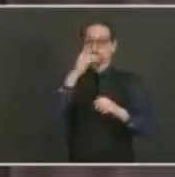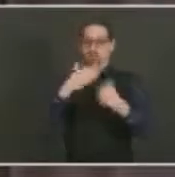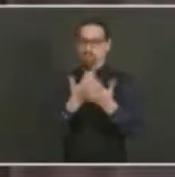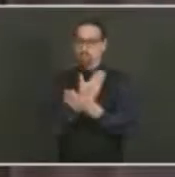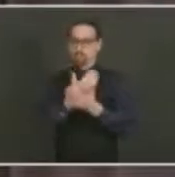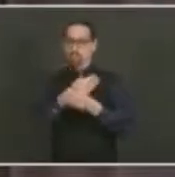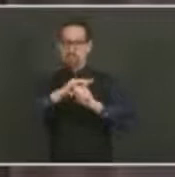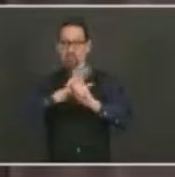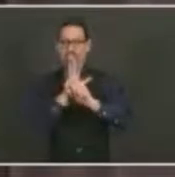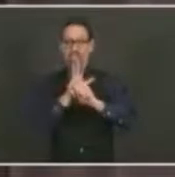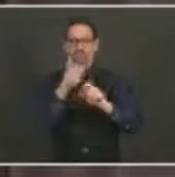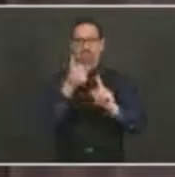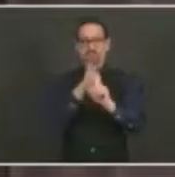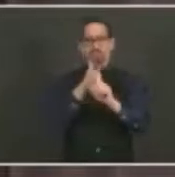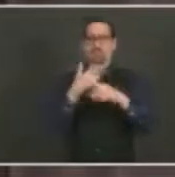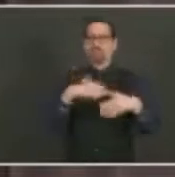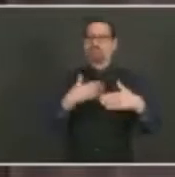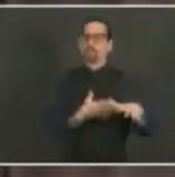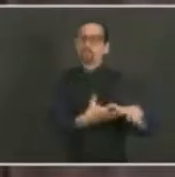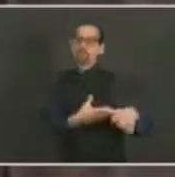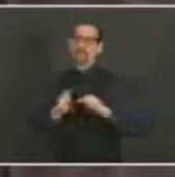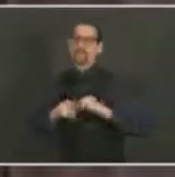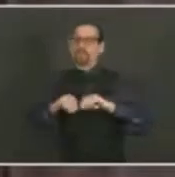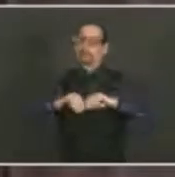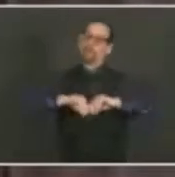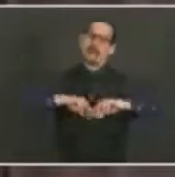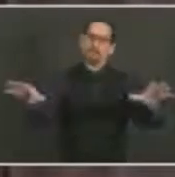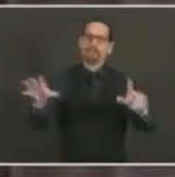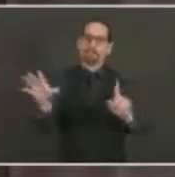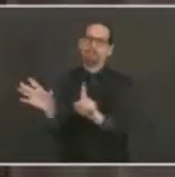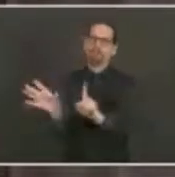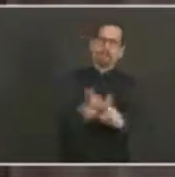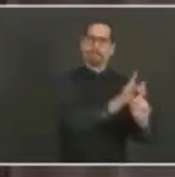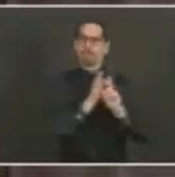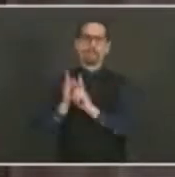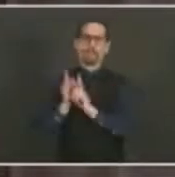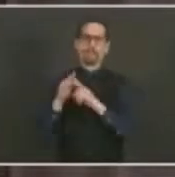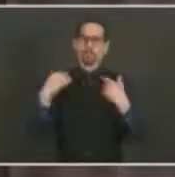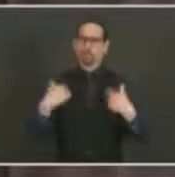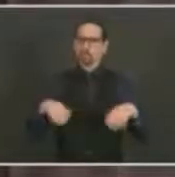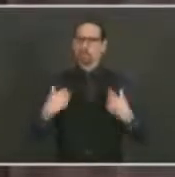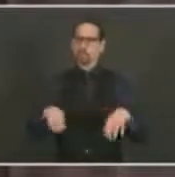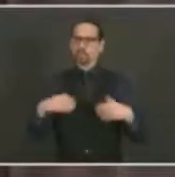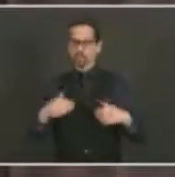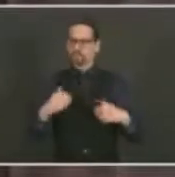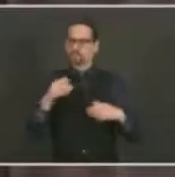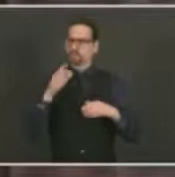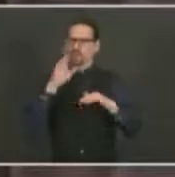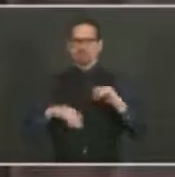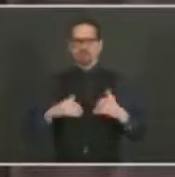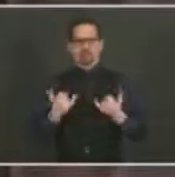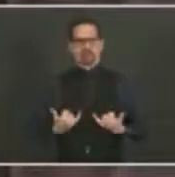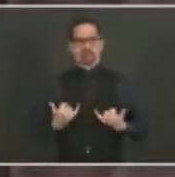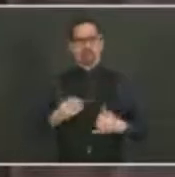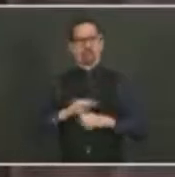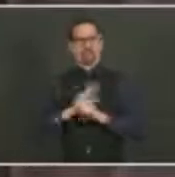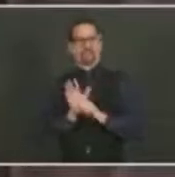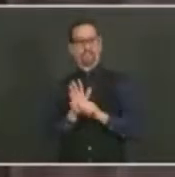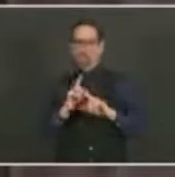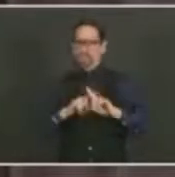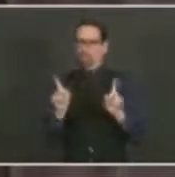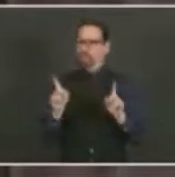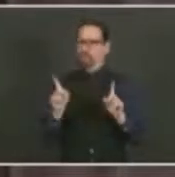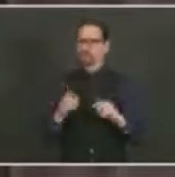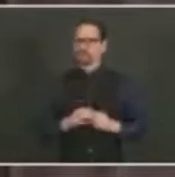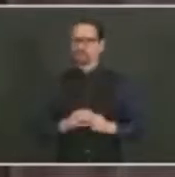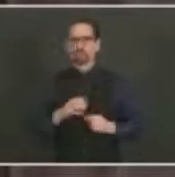more contagious than the current variants. The name of the game right now is to push them off. Do